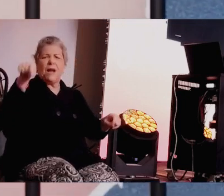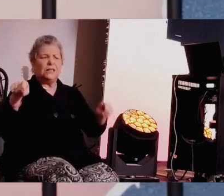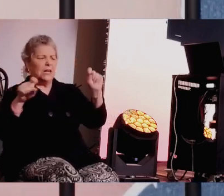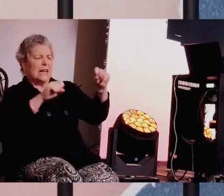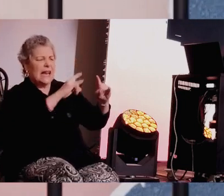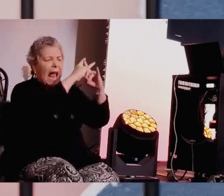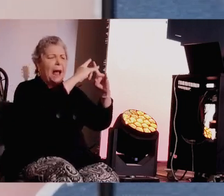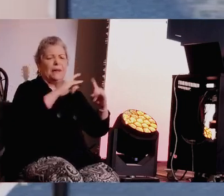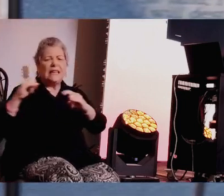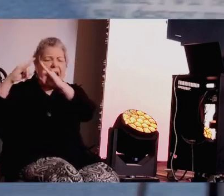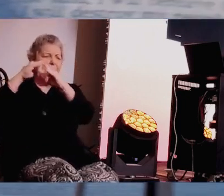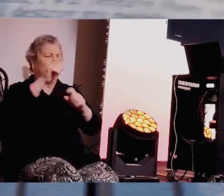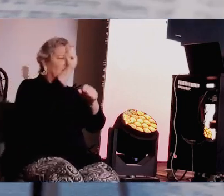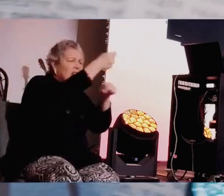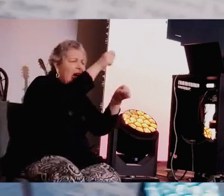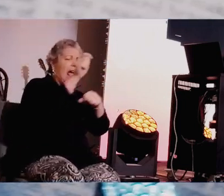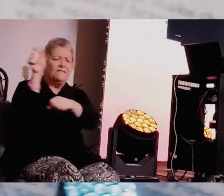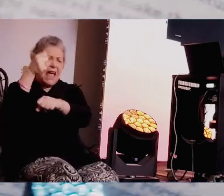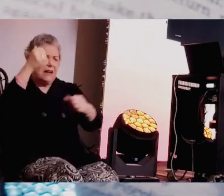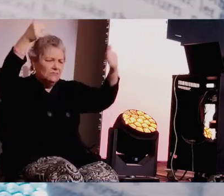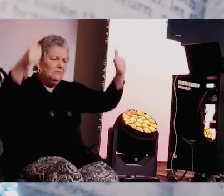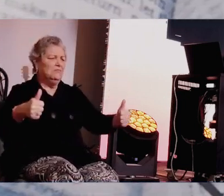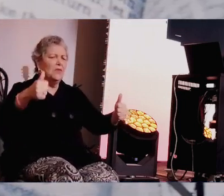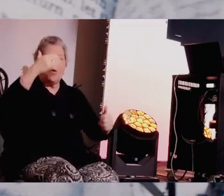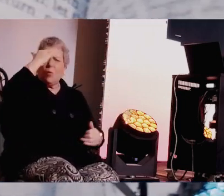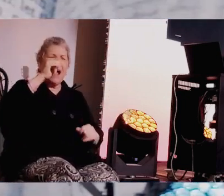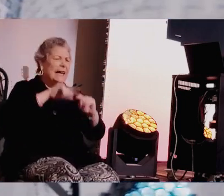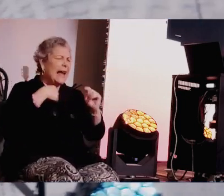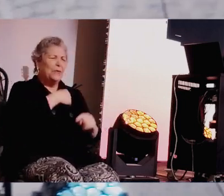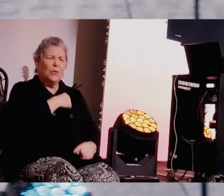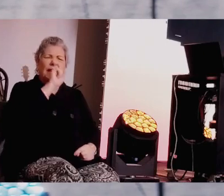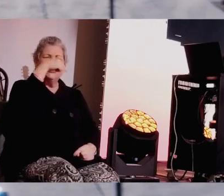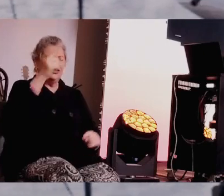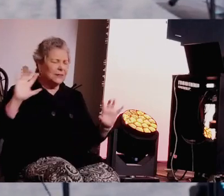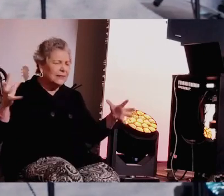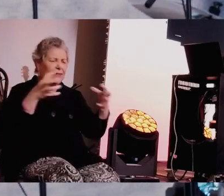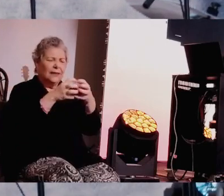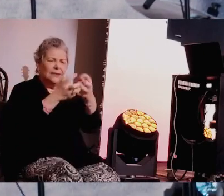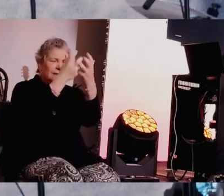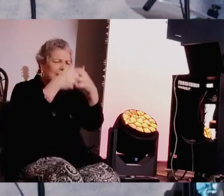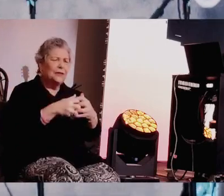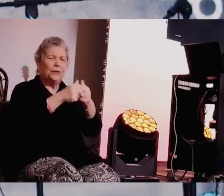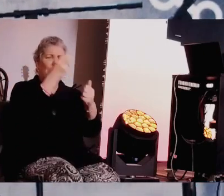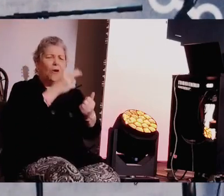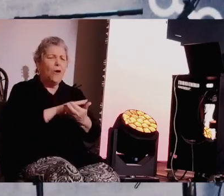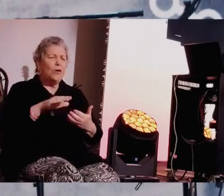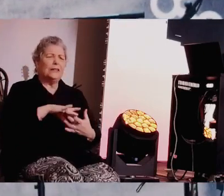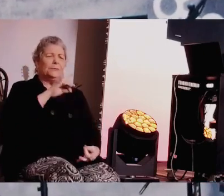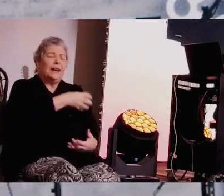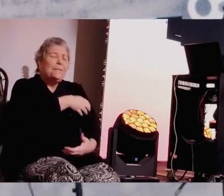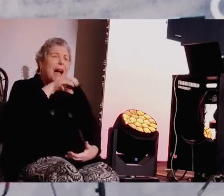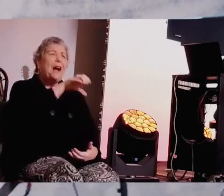up? Why are we trying to put flags up either here or here? Why can't we just come together with the Holy Spirit, empowered by